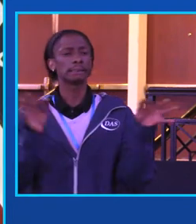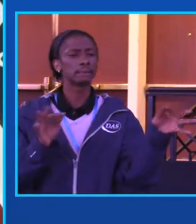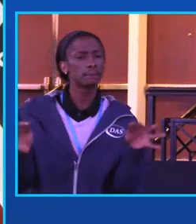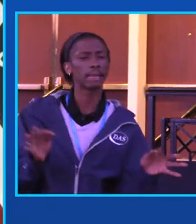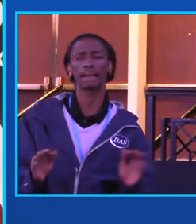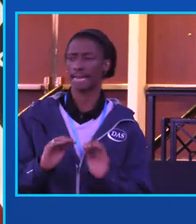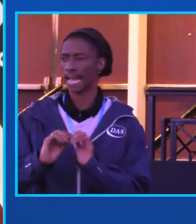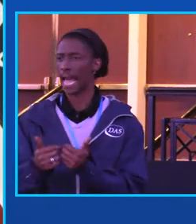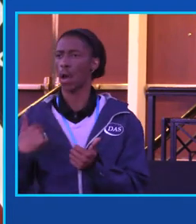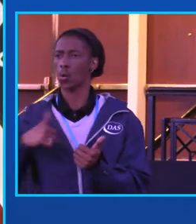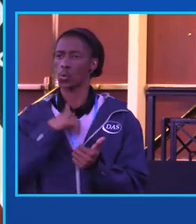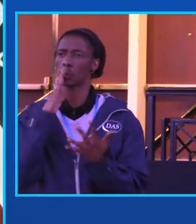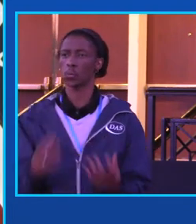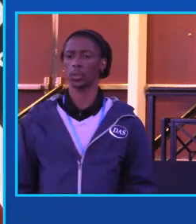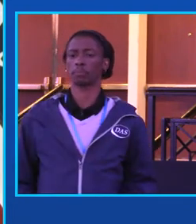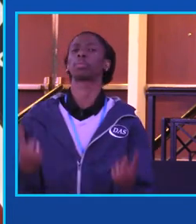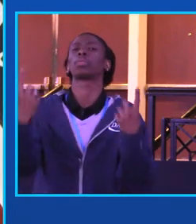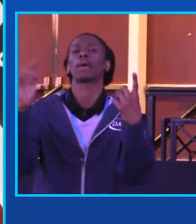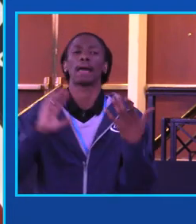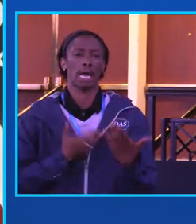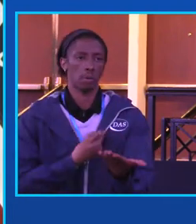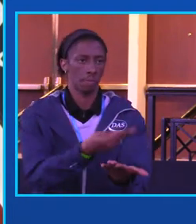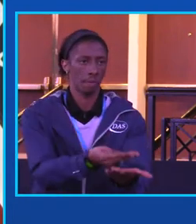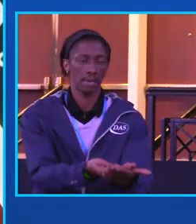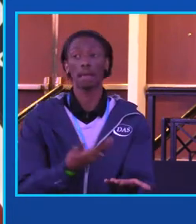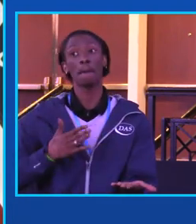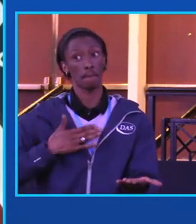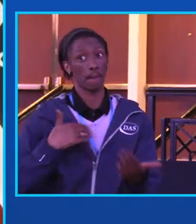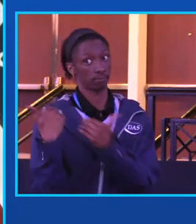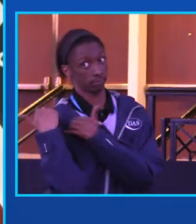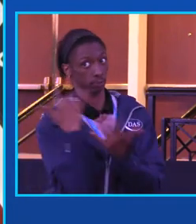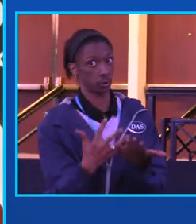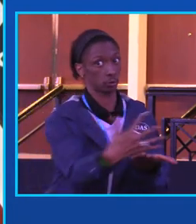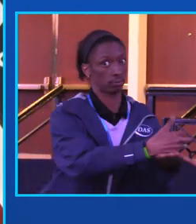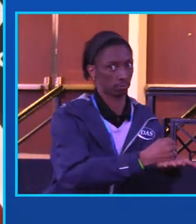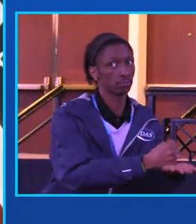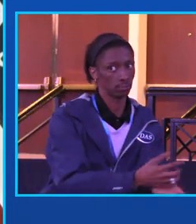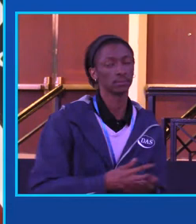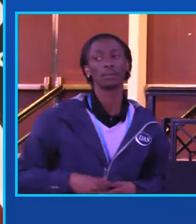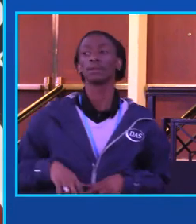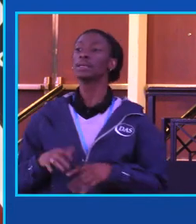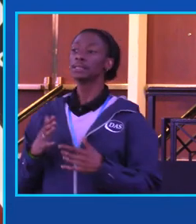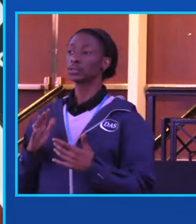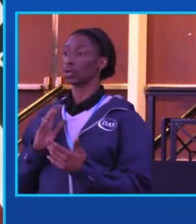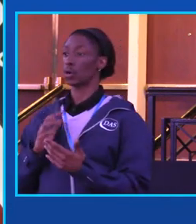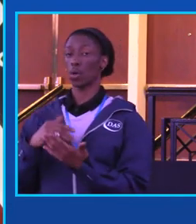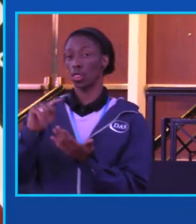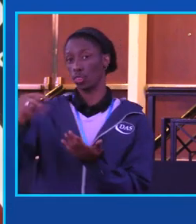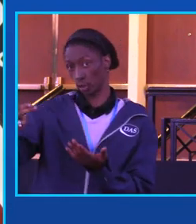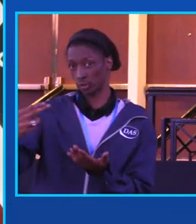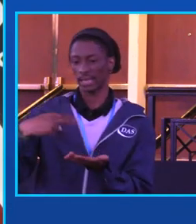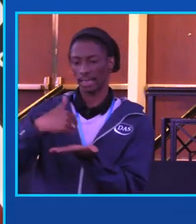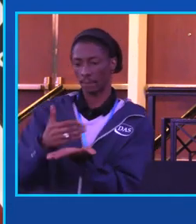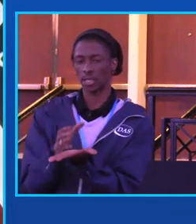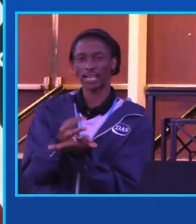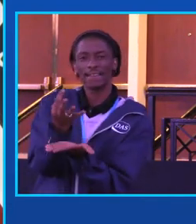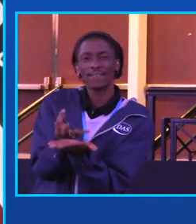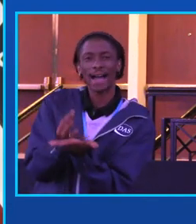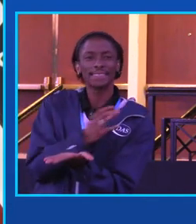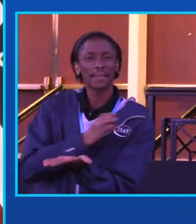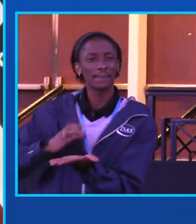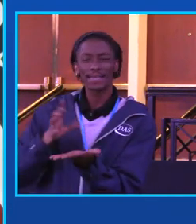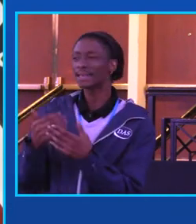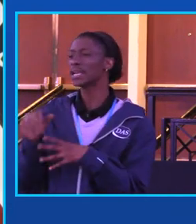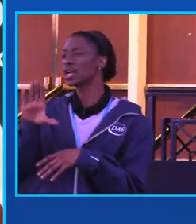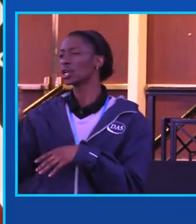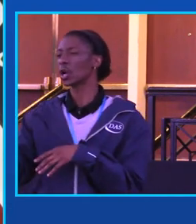gonna spend the money. My job is to raise it. Now, on Thursday, the Budget and Finance Committee, co-chaired